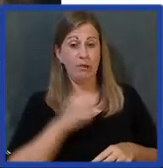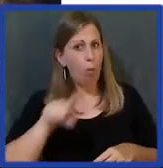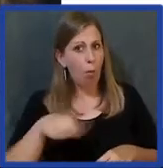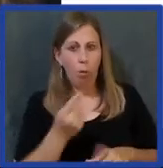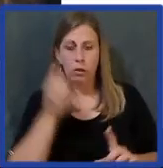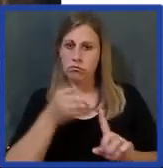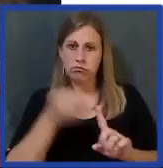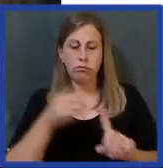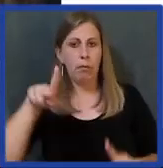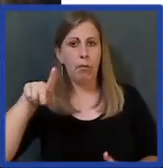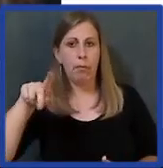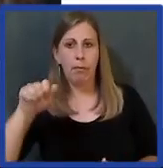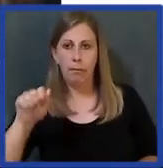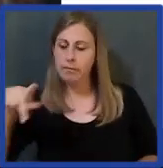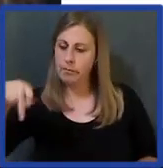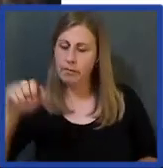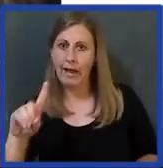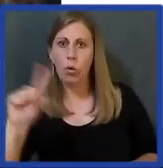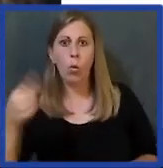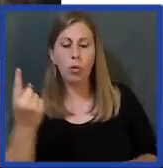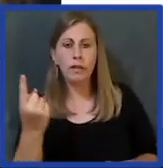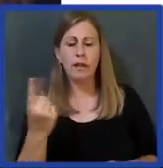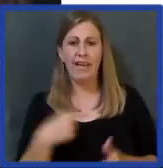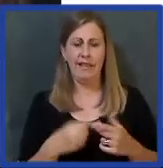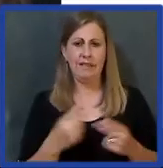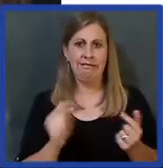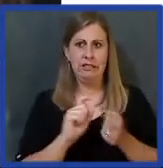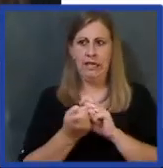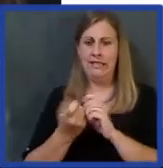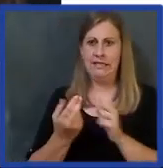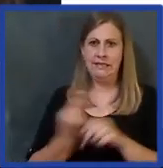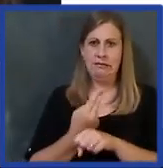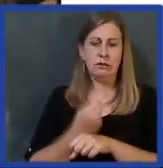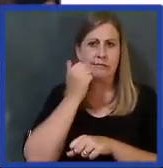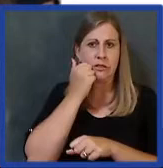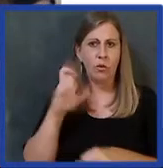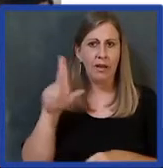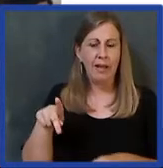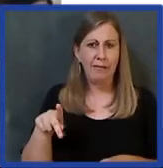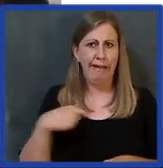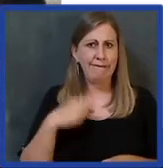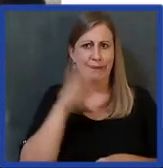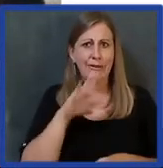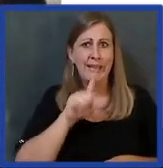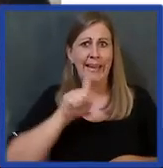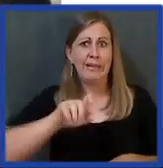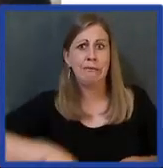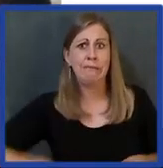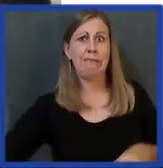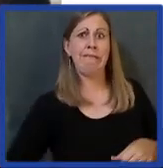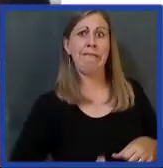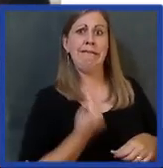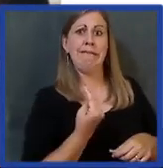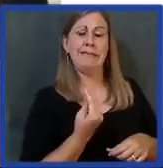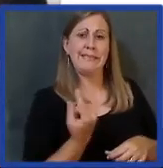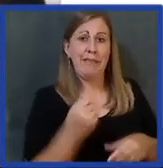to just quickly switching over to a menstrual cup, which is, I've never had to, I guess, stick anything up there. So it